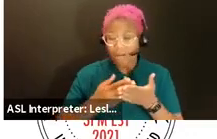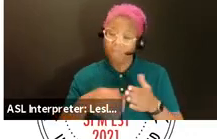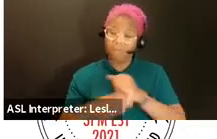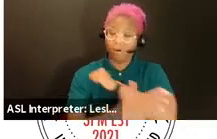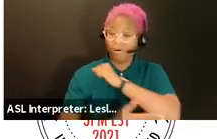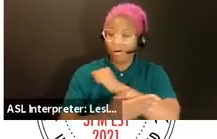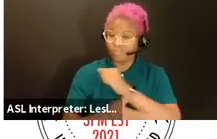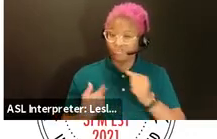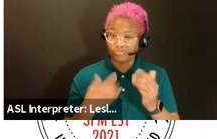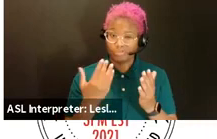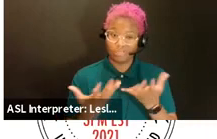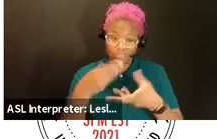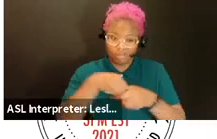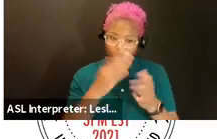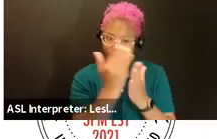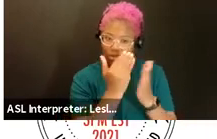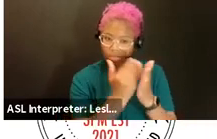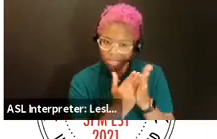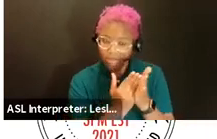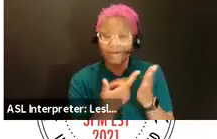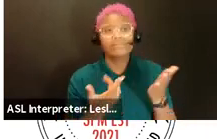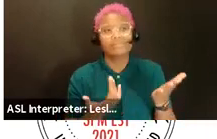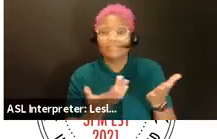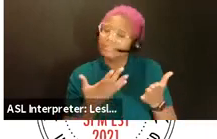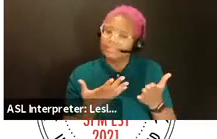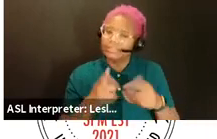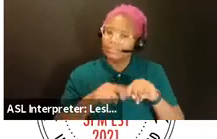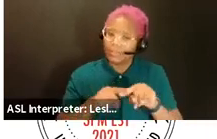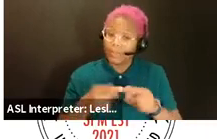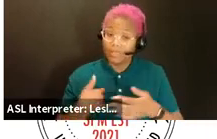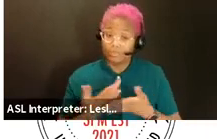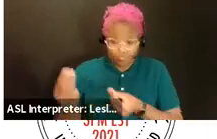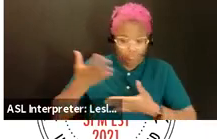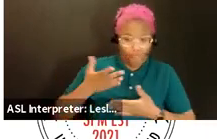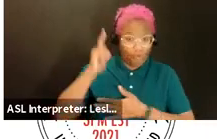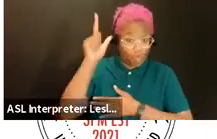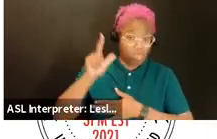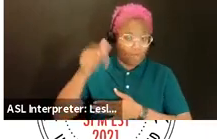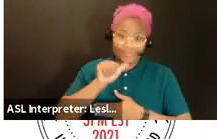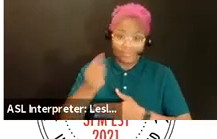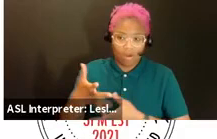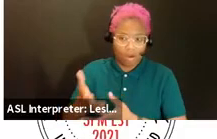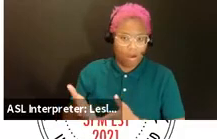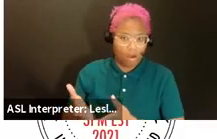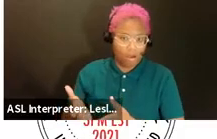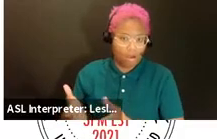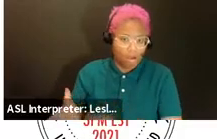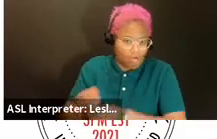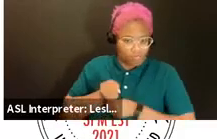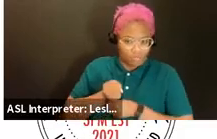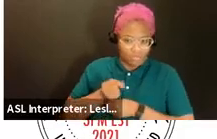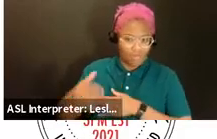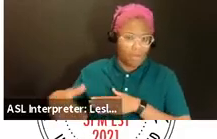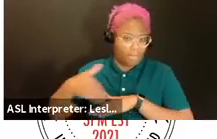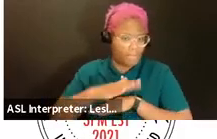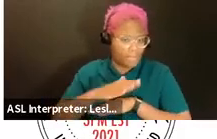For example, we had been told that London is not accepting mail-in applications, but just today we heard that apparently they're saying that